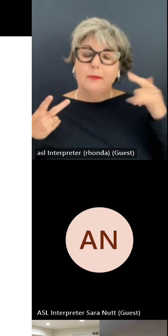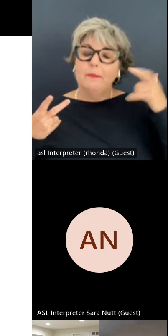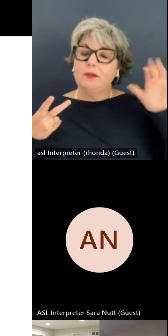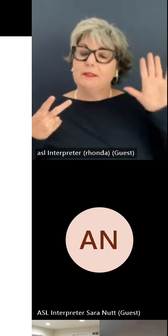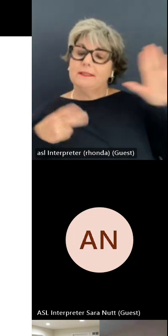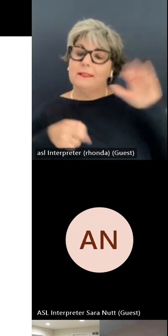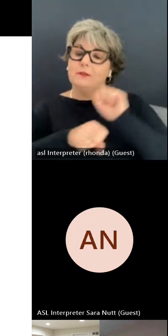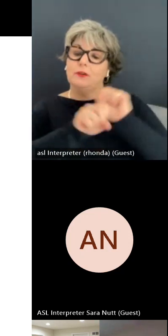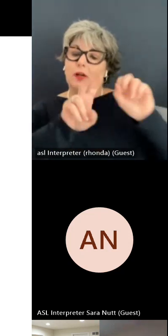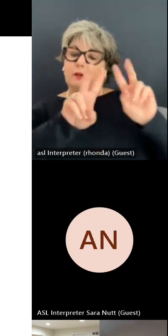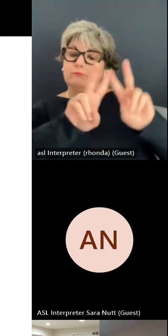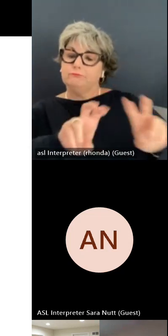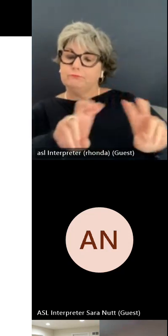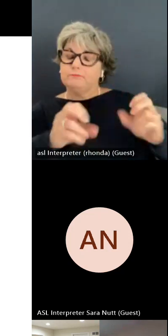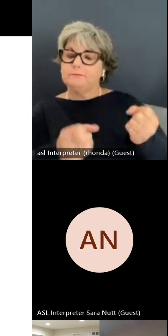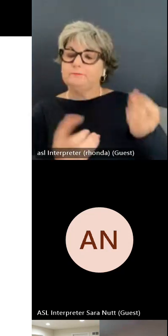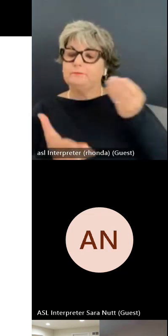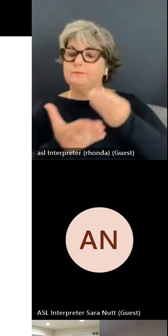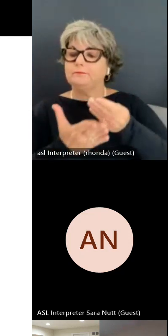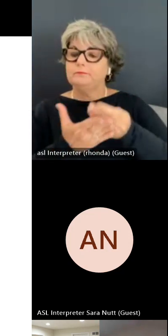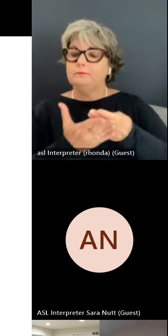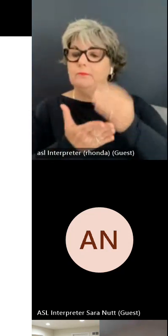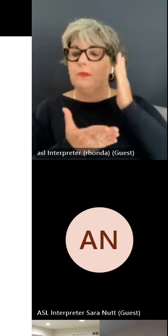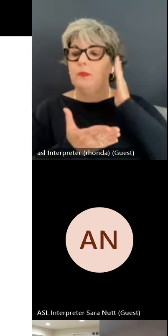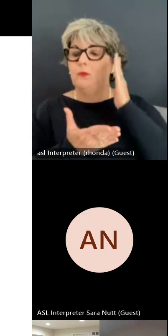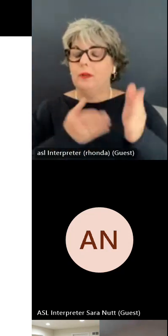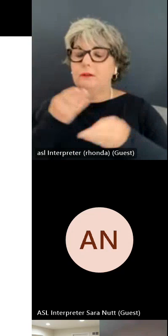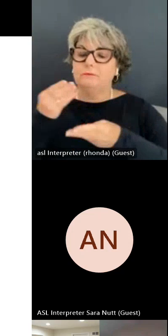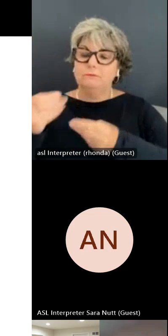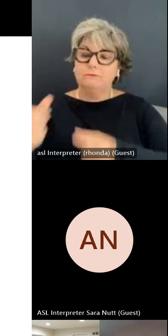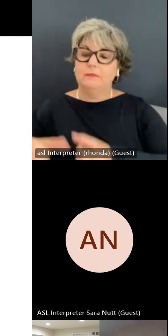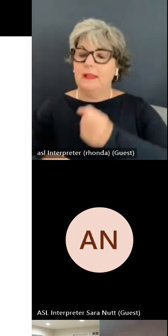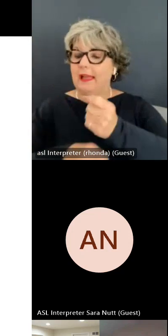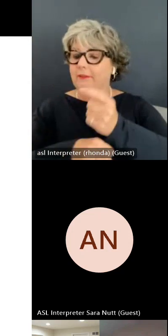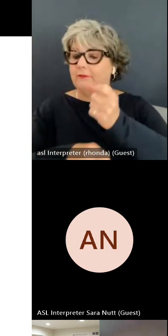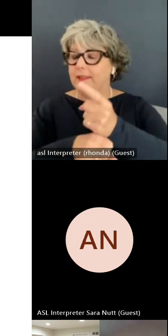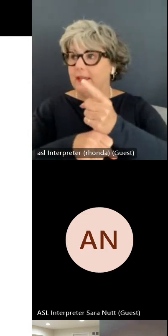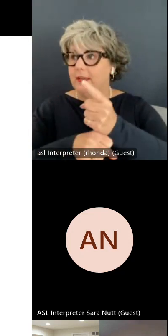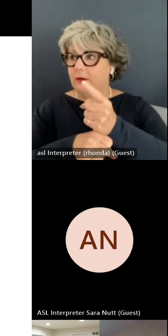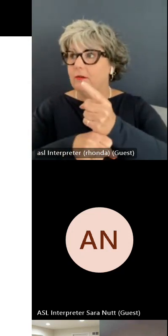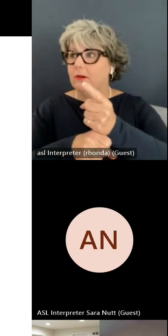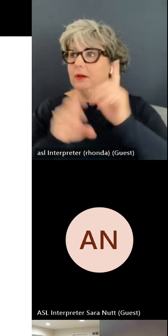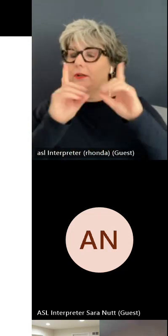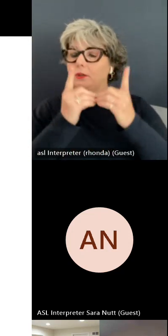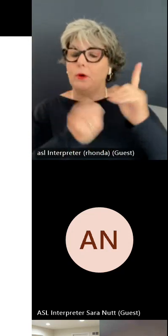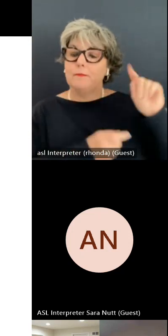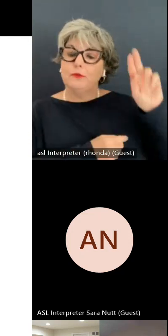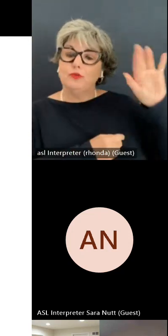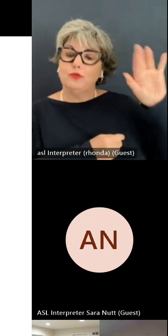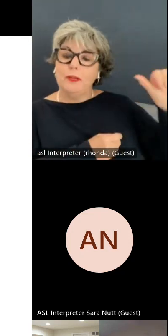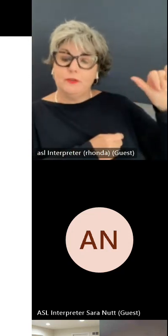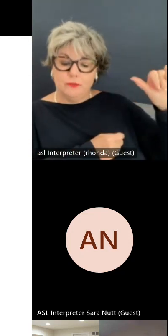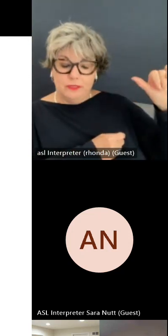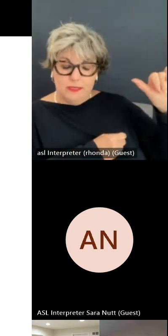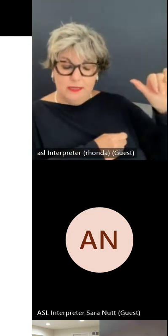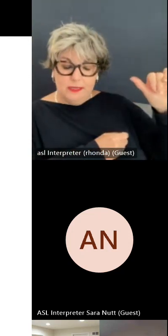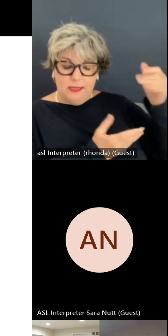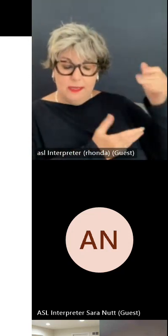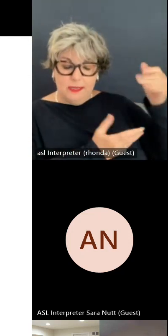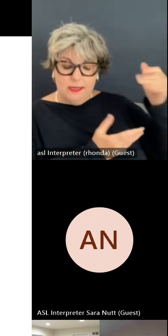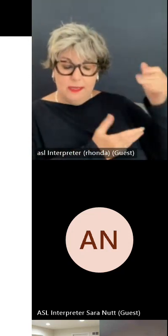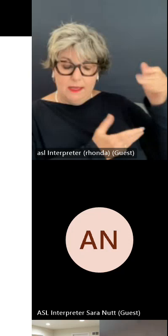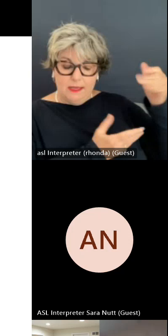out how much money is going to go out each year, because they use that to figure out how much money, how big the deficit's